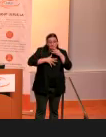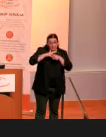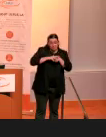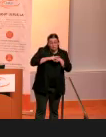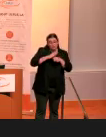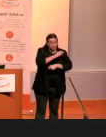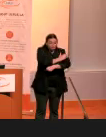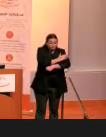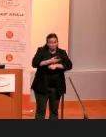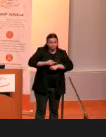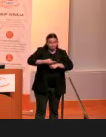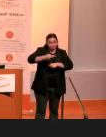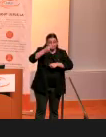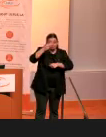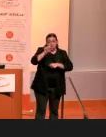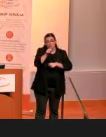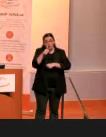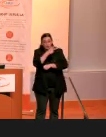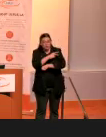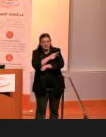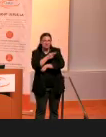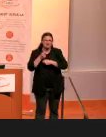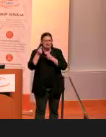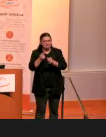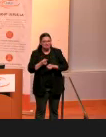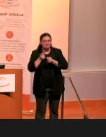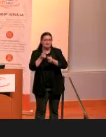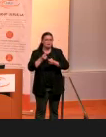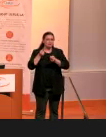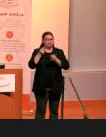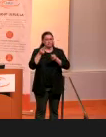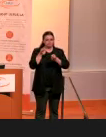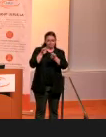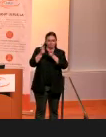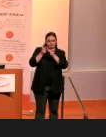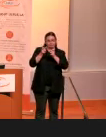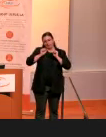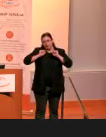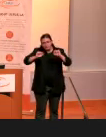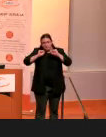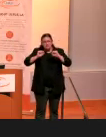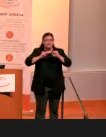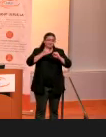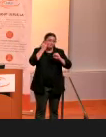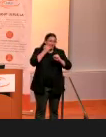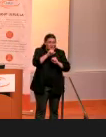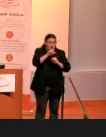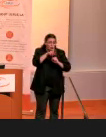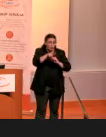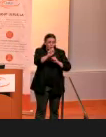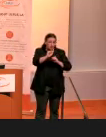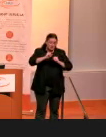diabetes. Other patients, it's hard to have to do as much exercise when you're having lupus flares, et